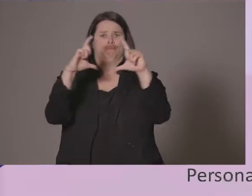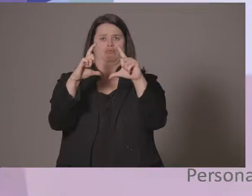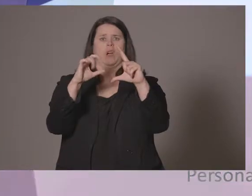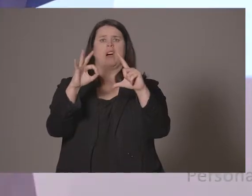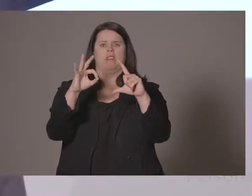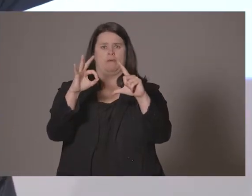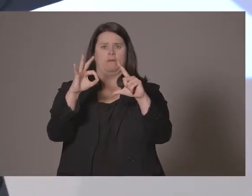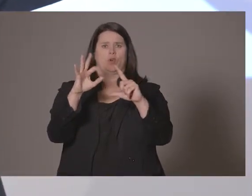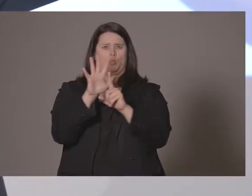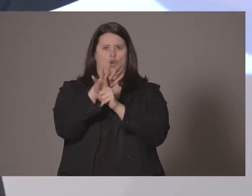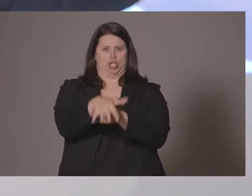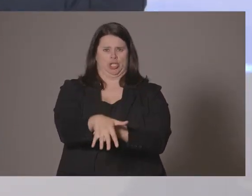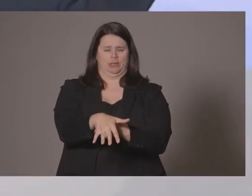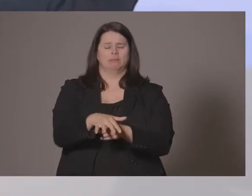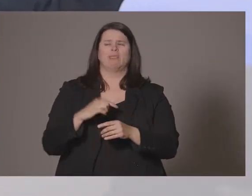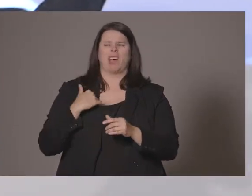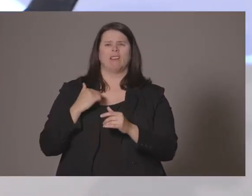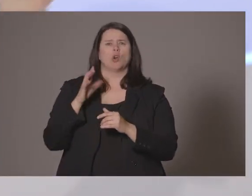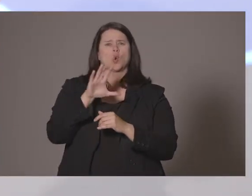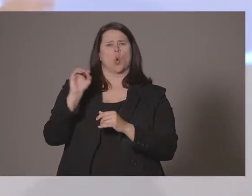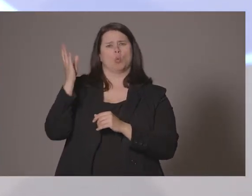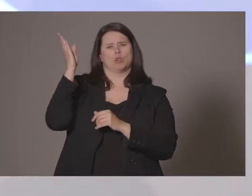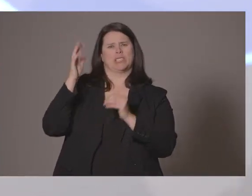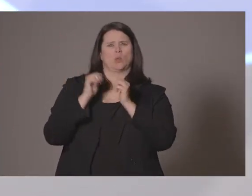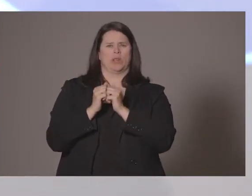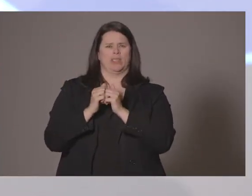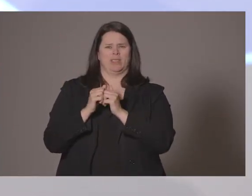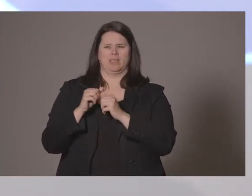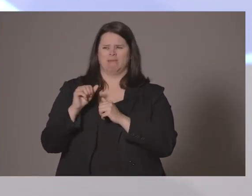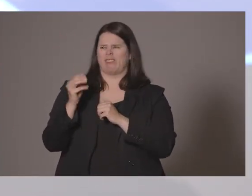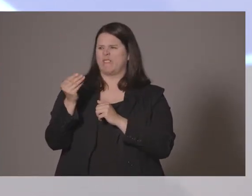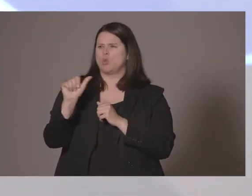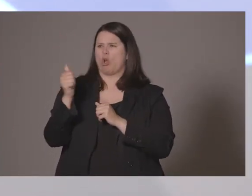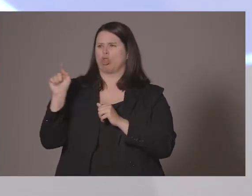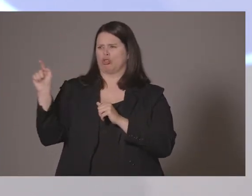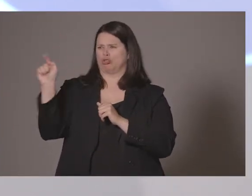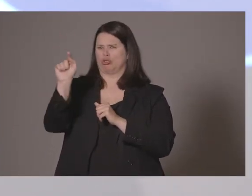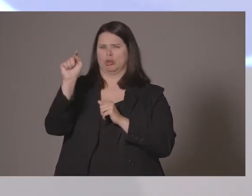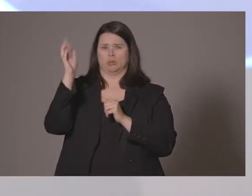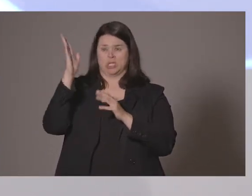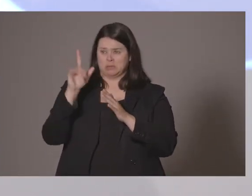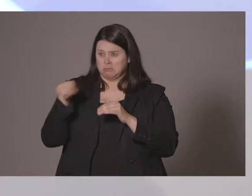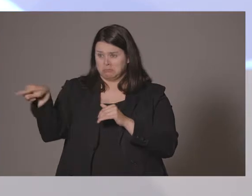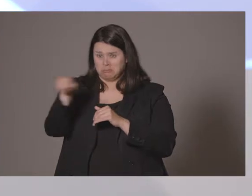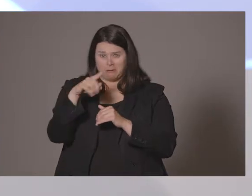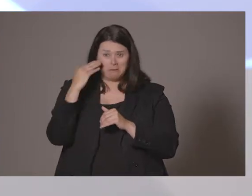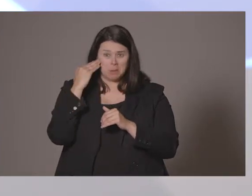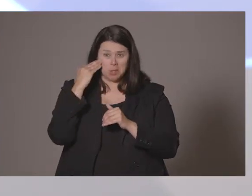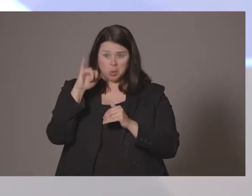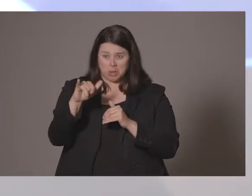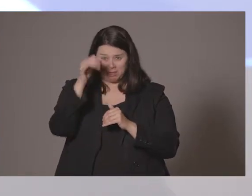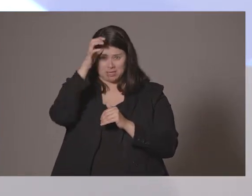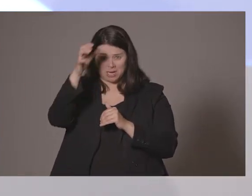it with her, and I know Caitlin is familiar with this. Anybody else familiar with the 4 Eyes of Oppression?